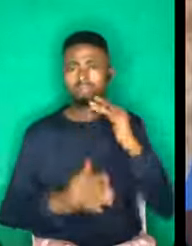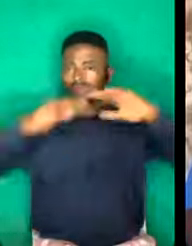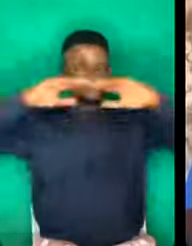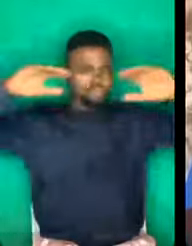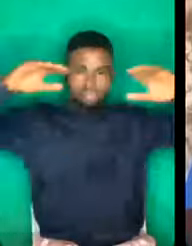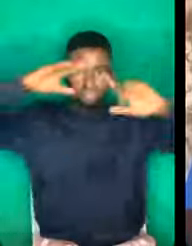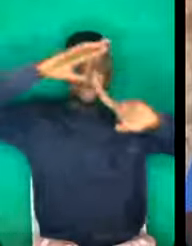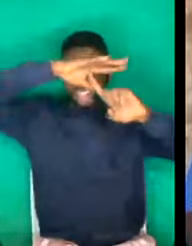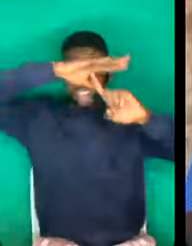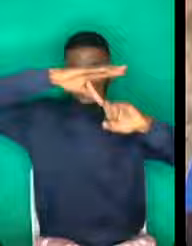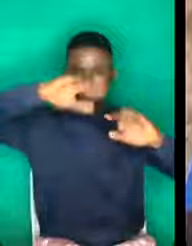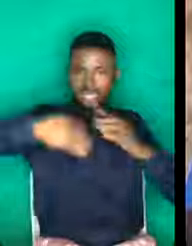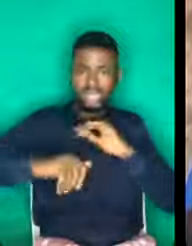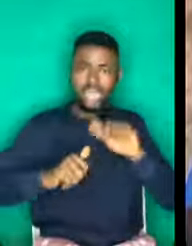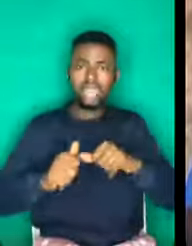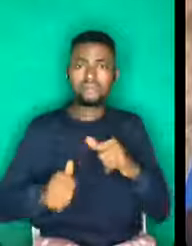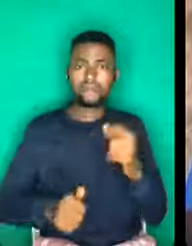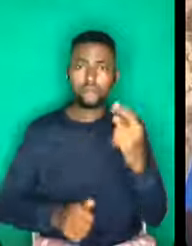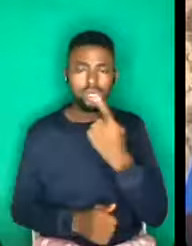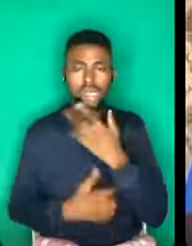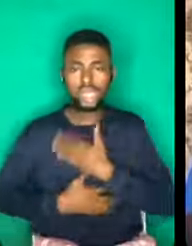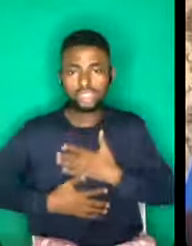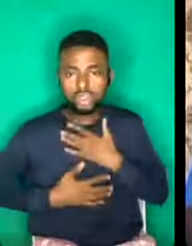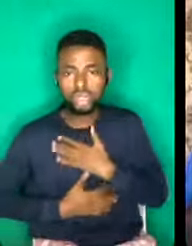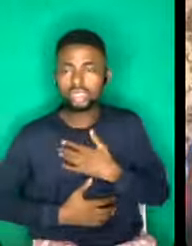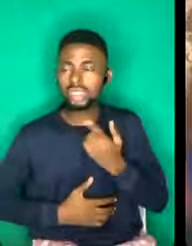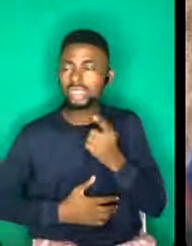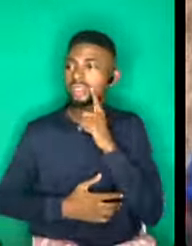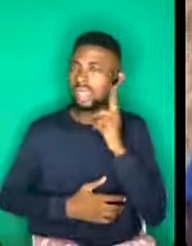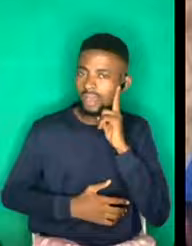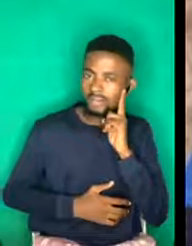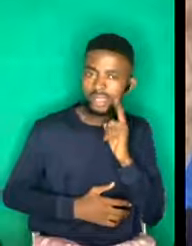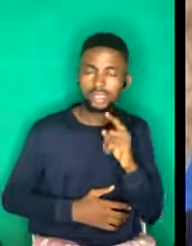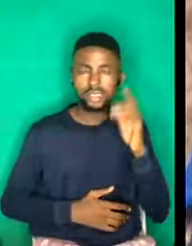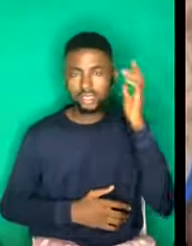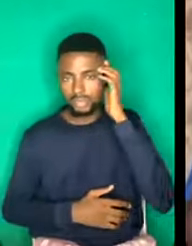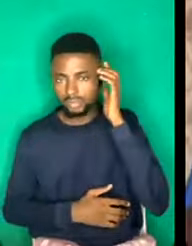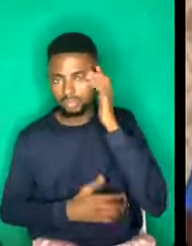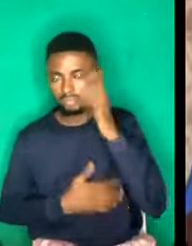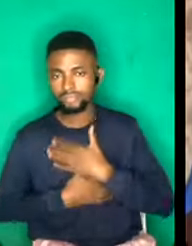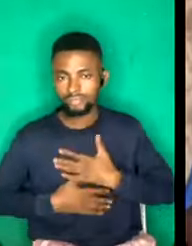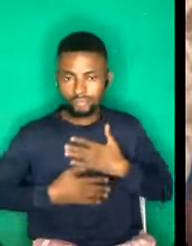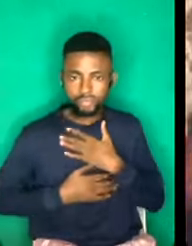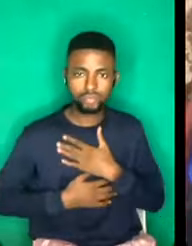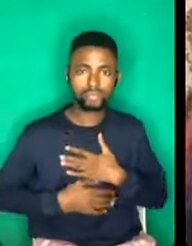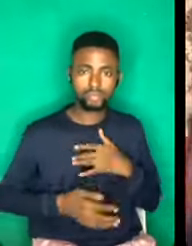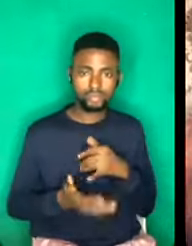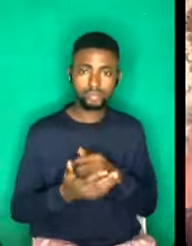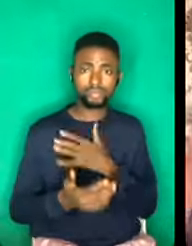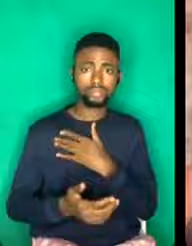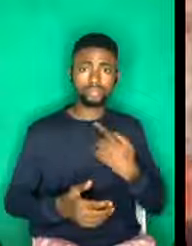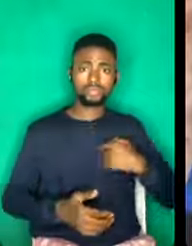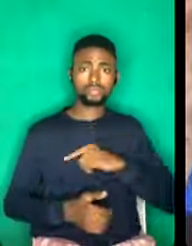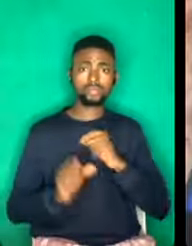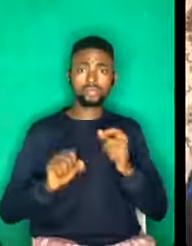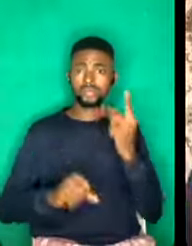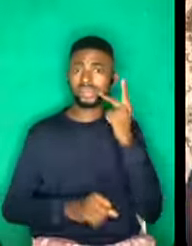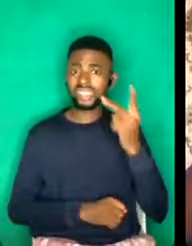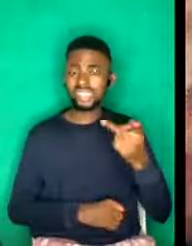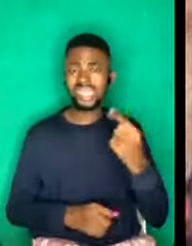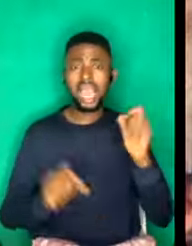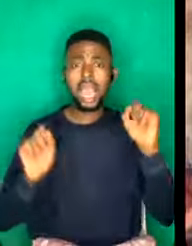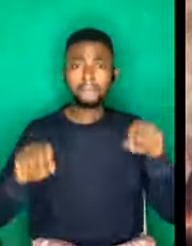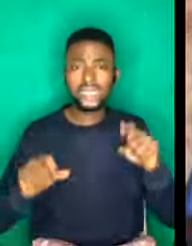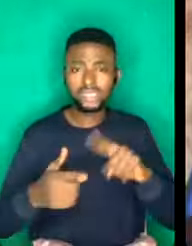enjoys it. The hearing enjoys it, the deaf enjoys it, and we all good. And we can see the ability to dance